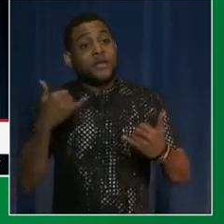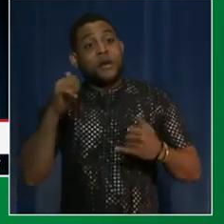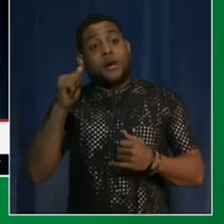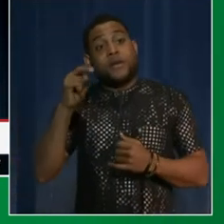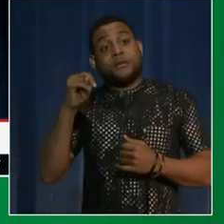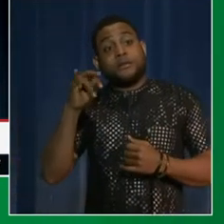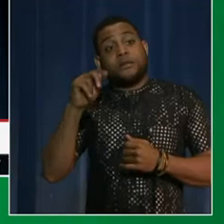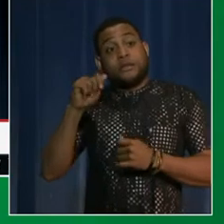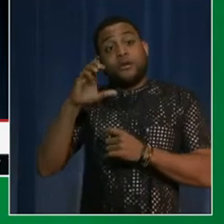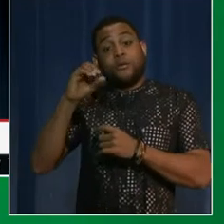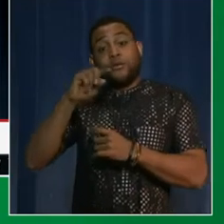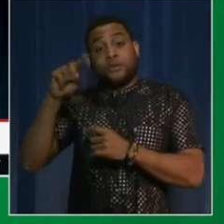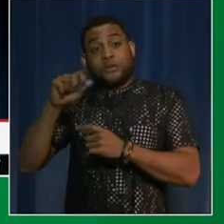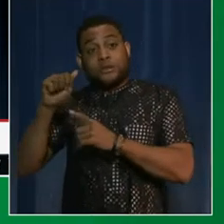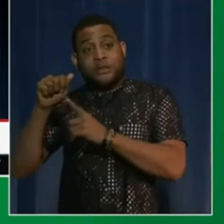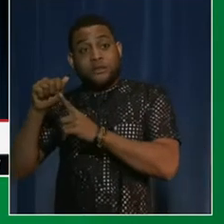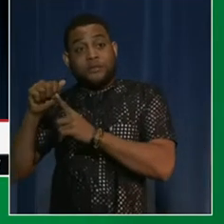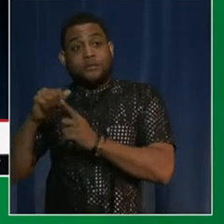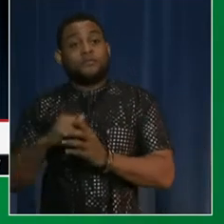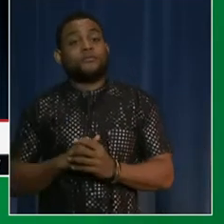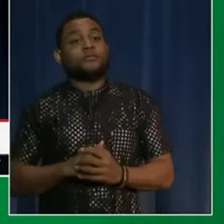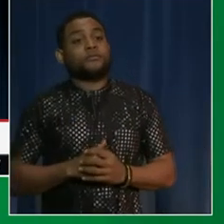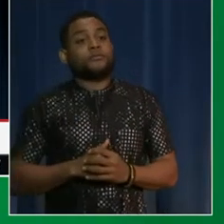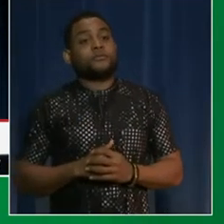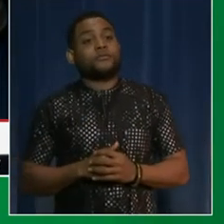of Planning.